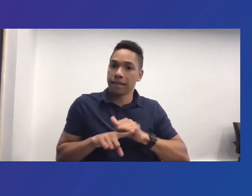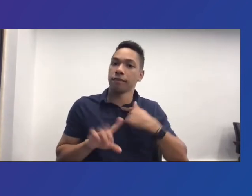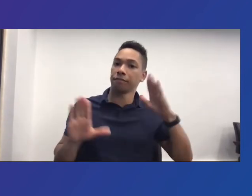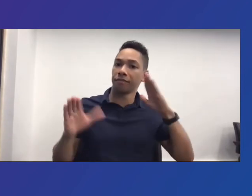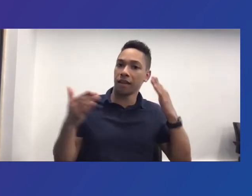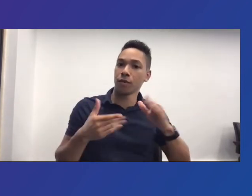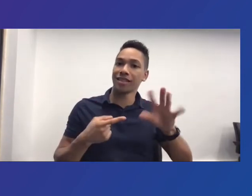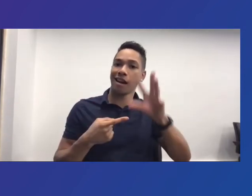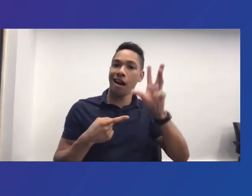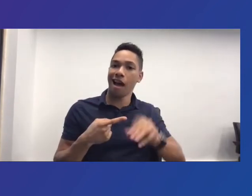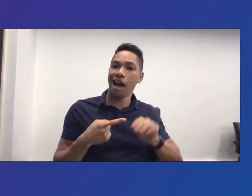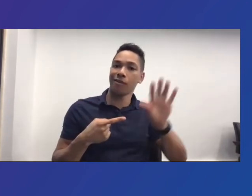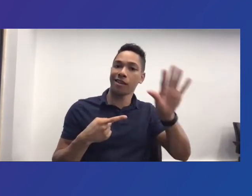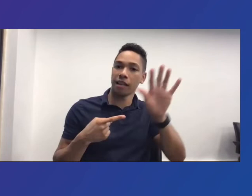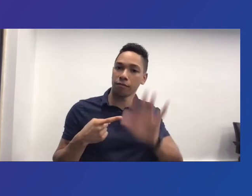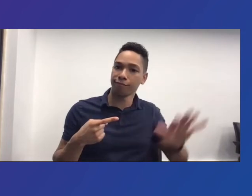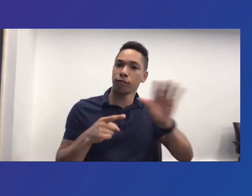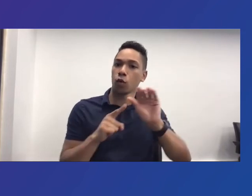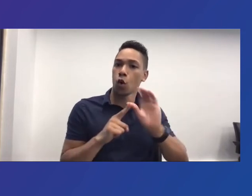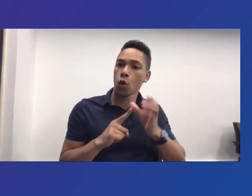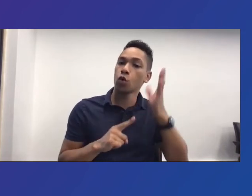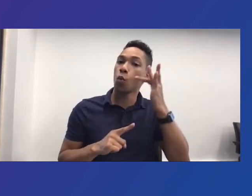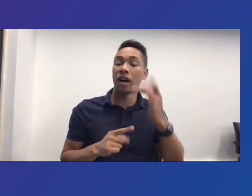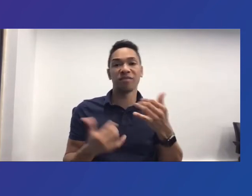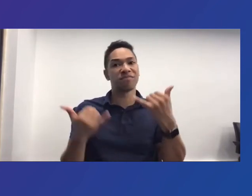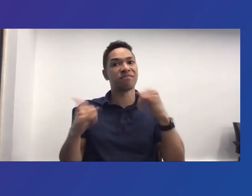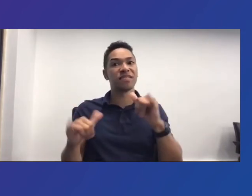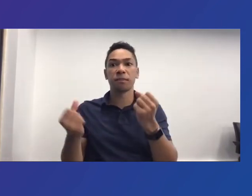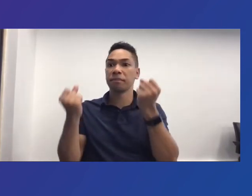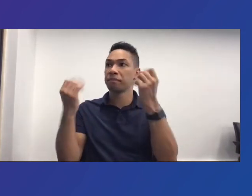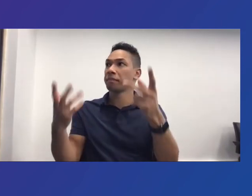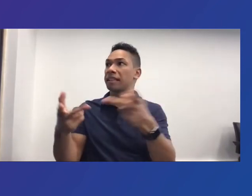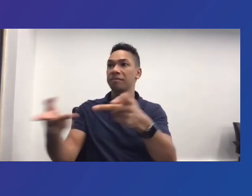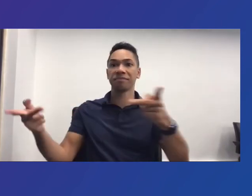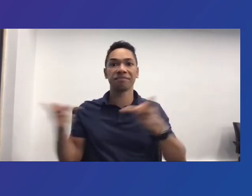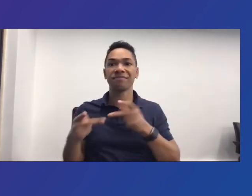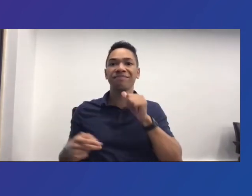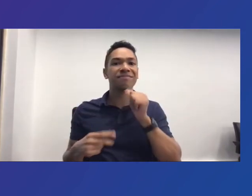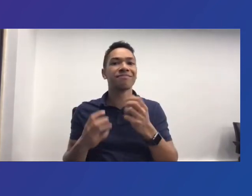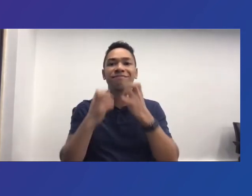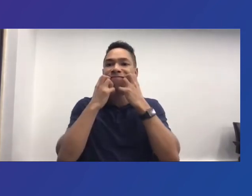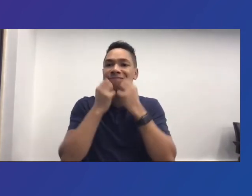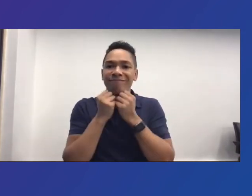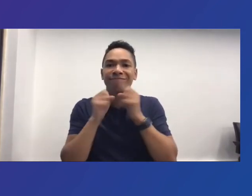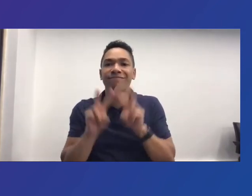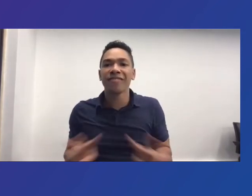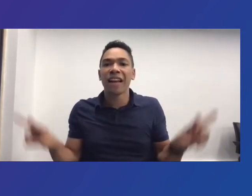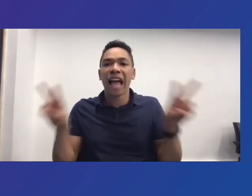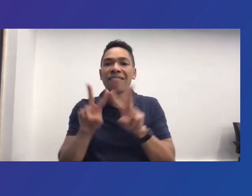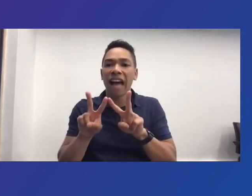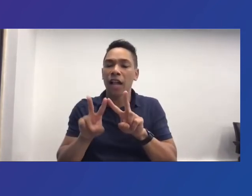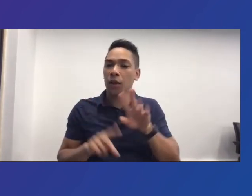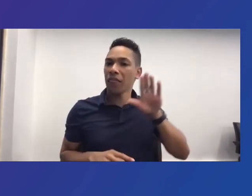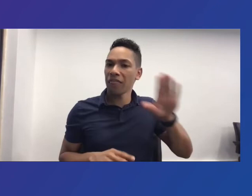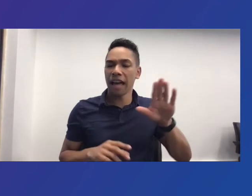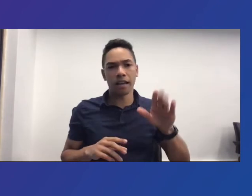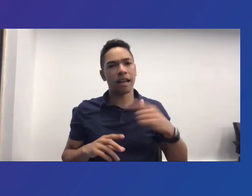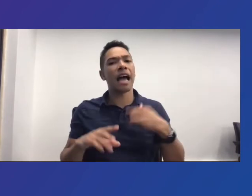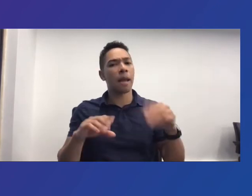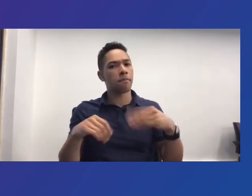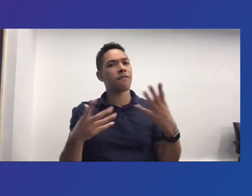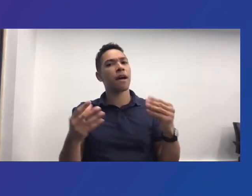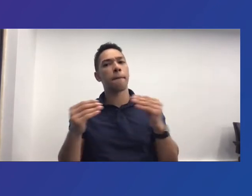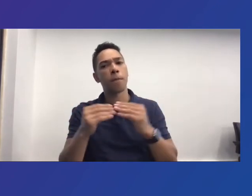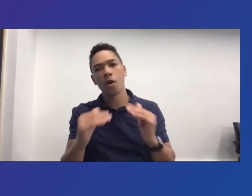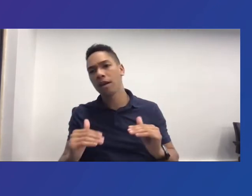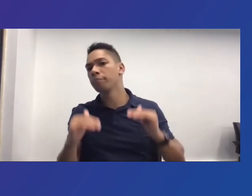of the ways in which they're still not valued in many spaces. And so, or given deeper study and deeper validation, we still unfortunately